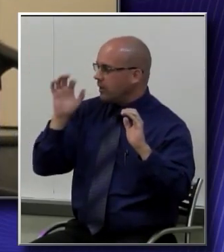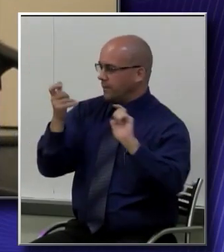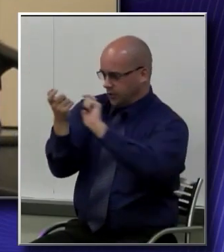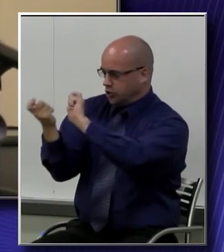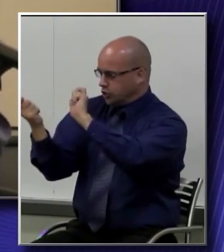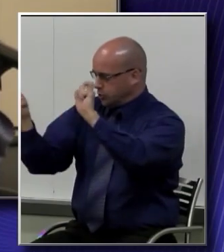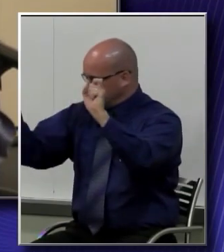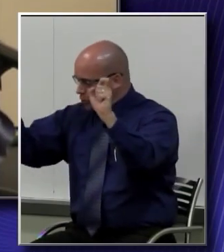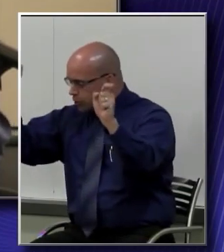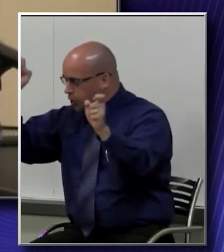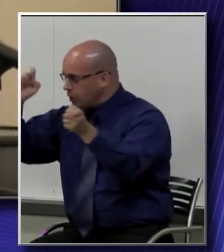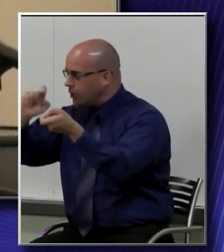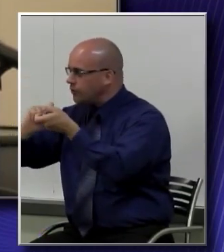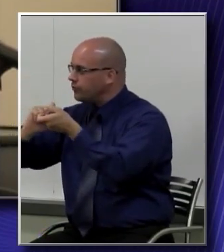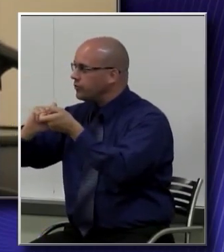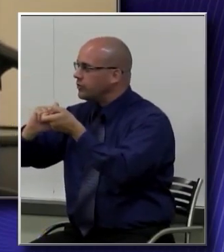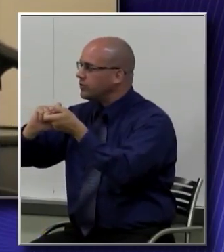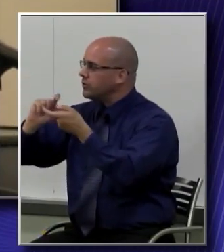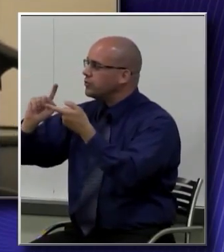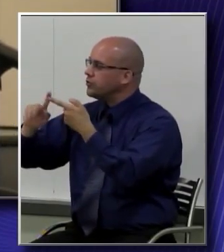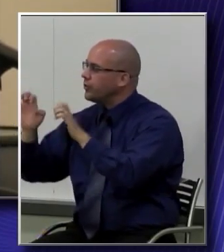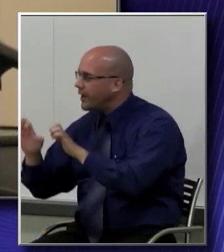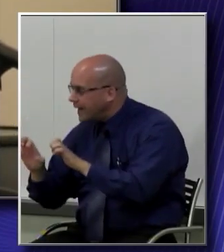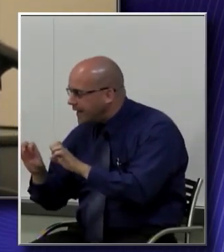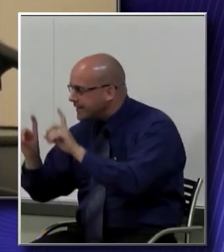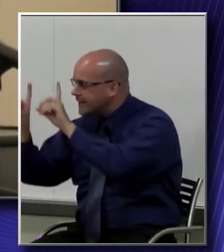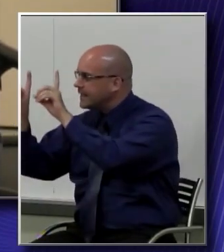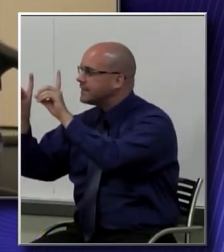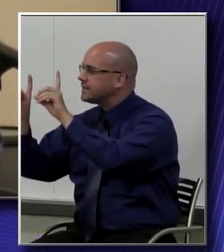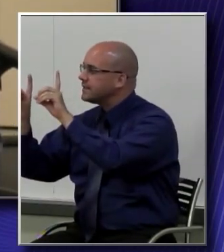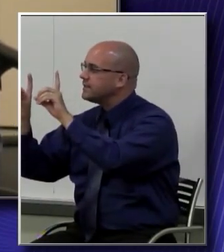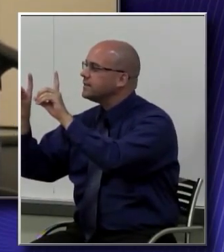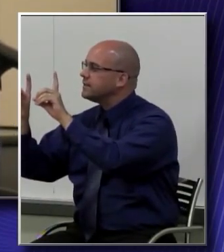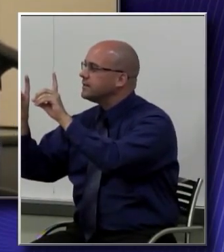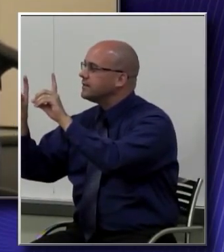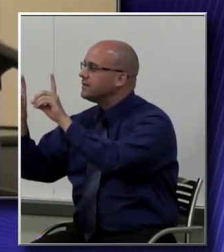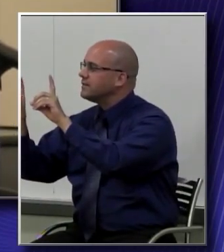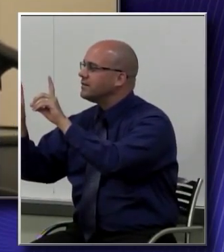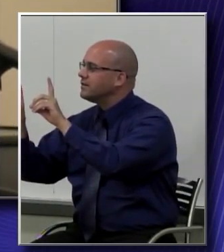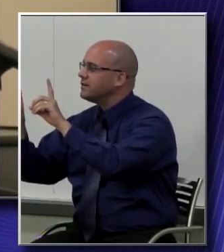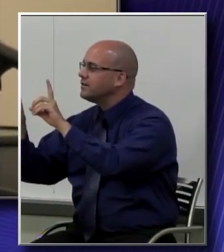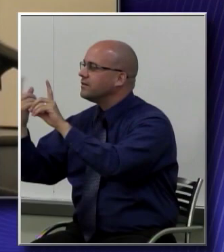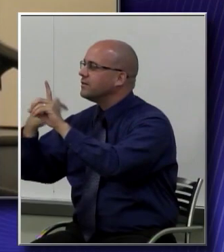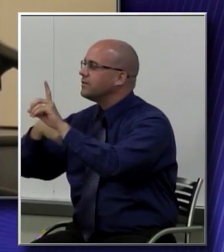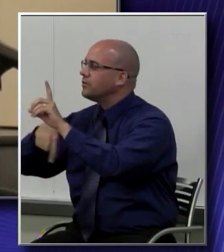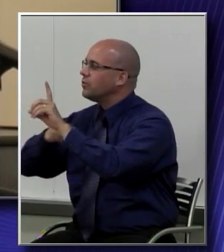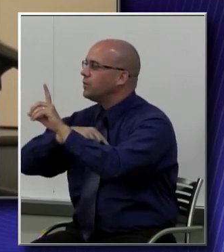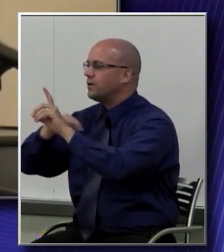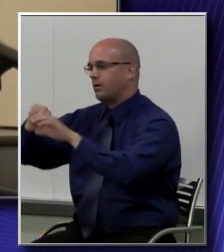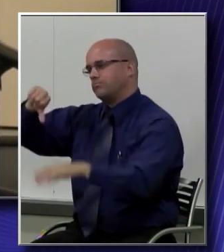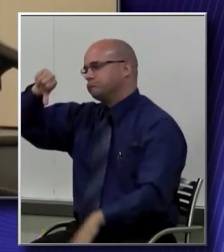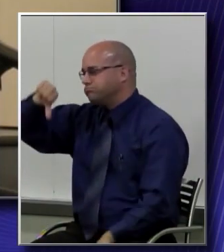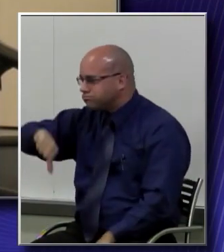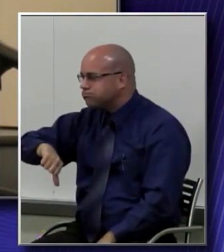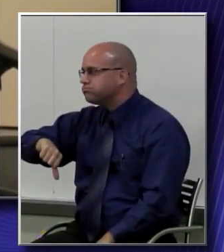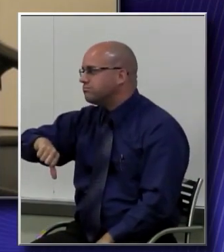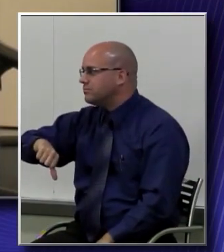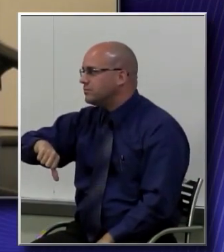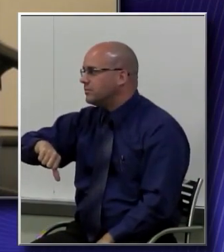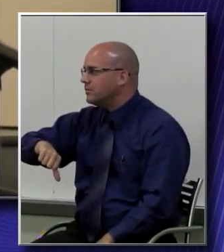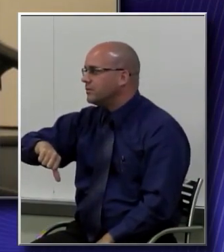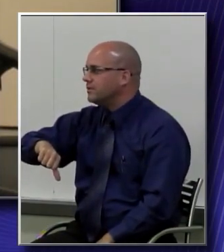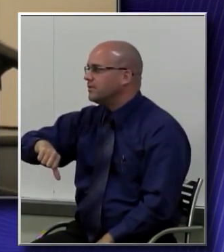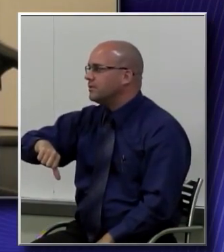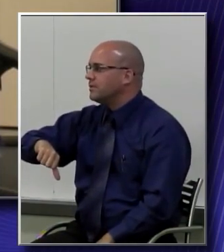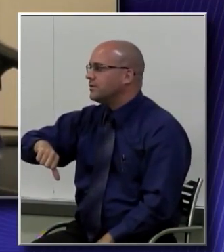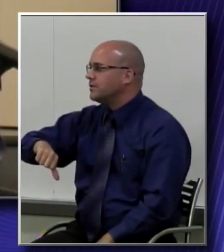the paradigm shift, where the education of the higher education is going, we are imploding in the United States in general. And that should be